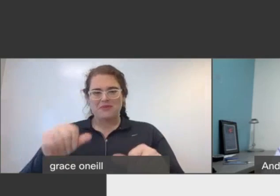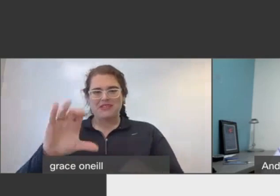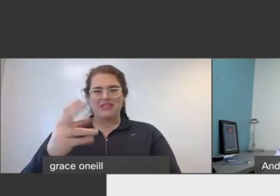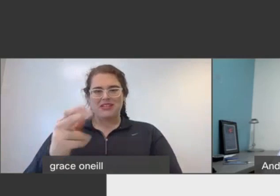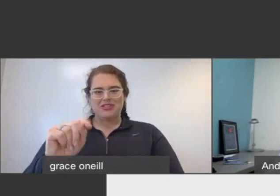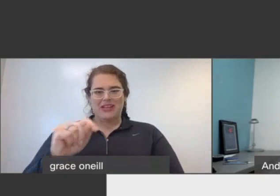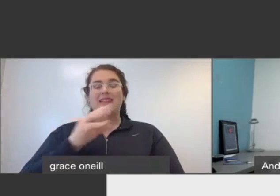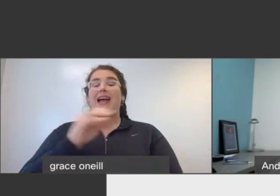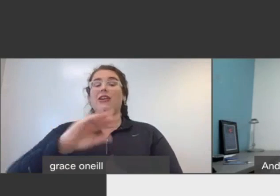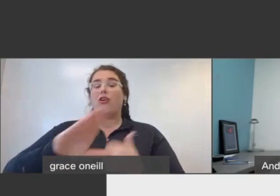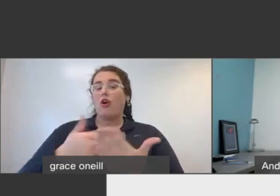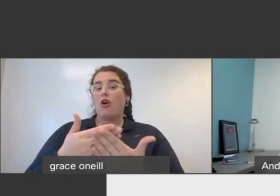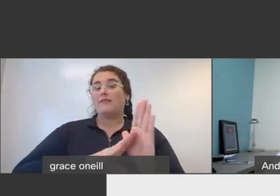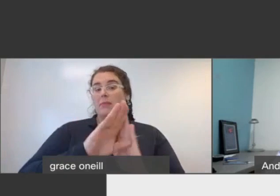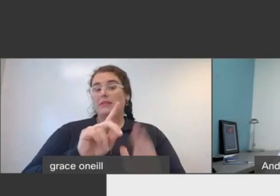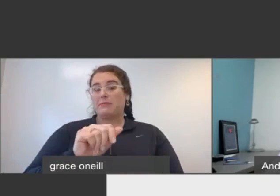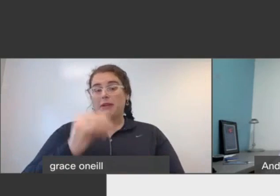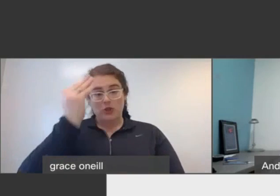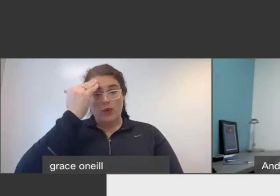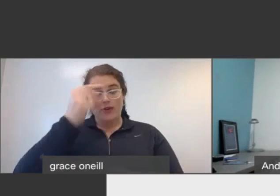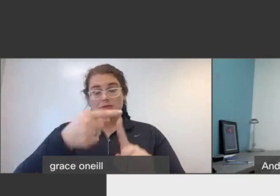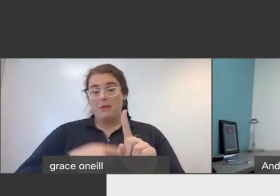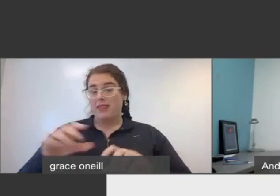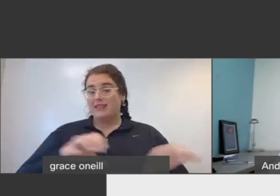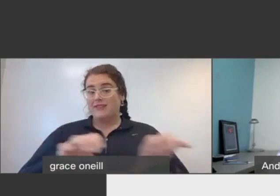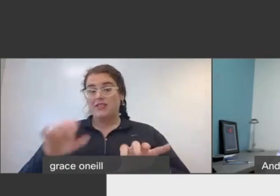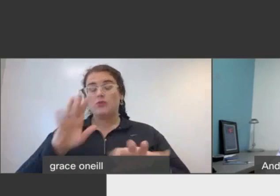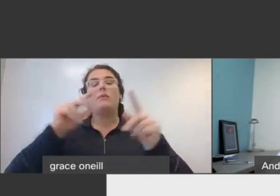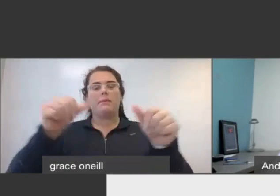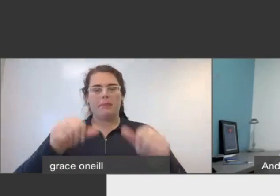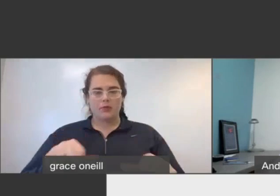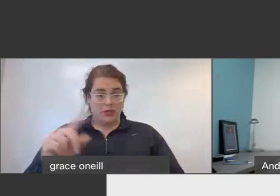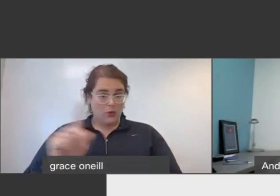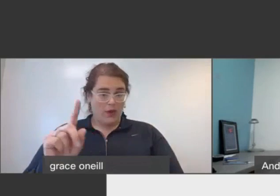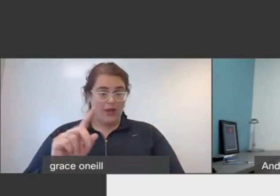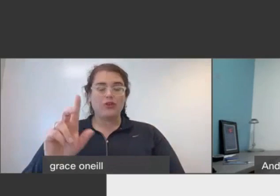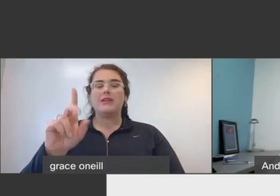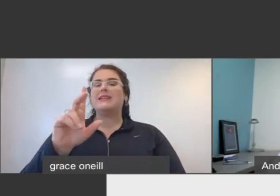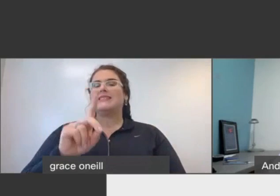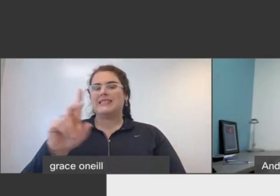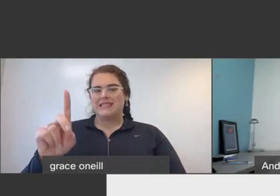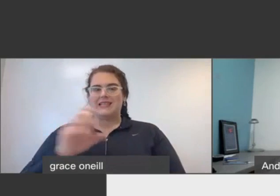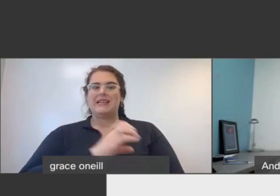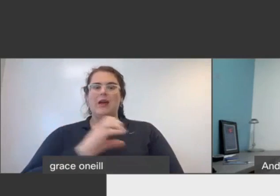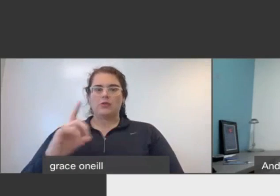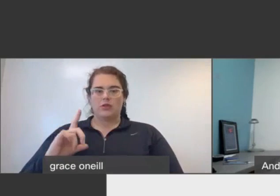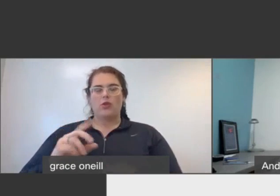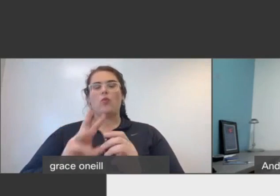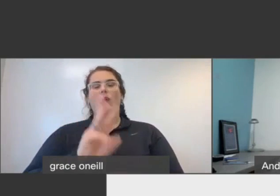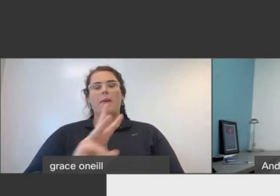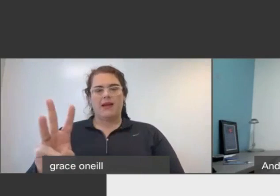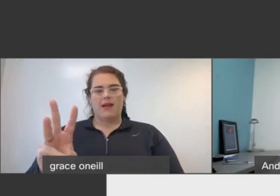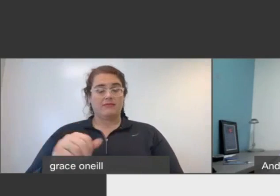Developmental Disabilities Awareness Month activities will also be posted on the DD Council's website at